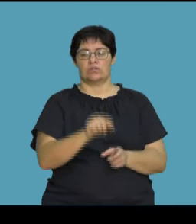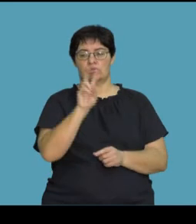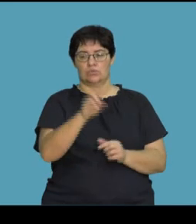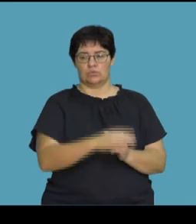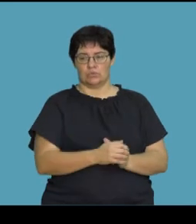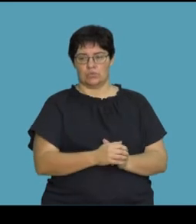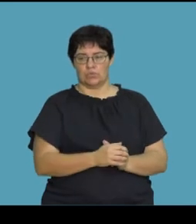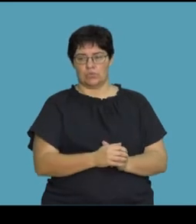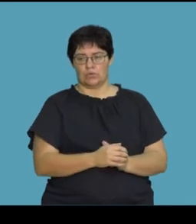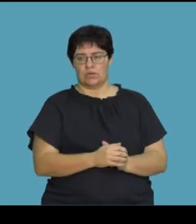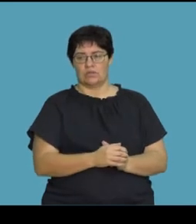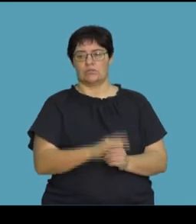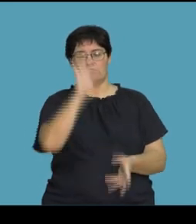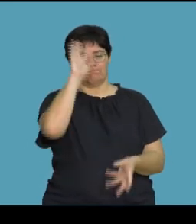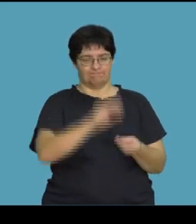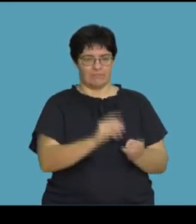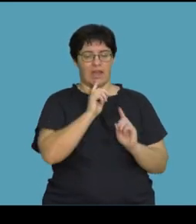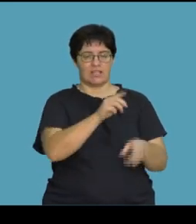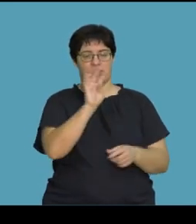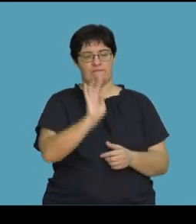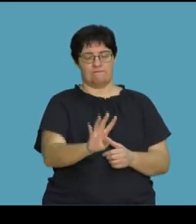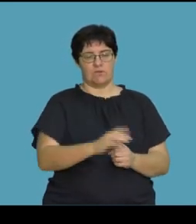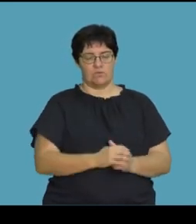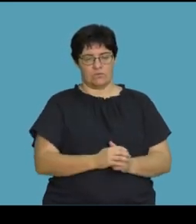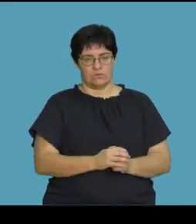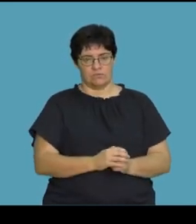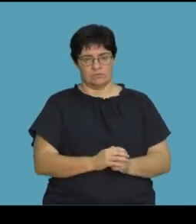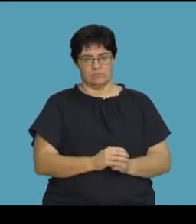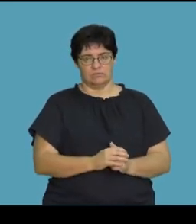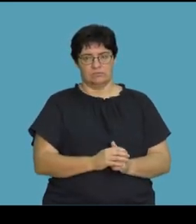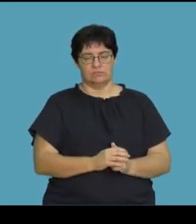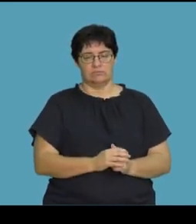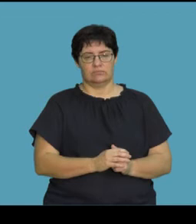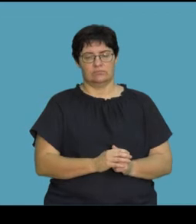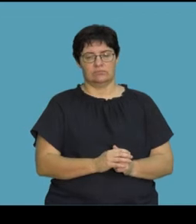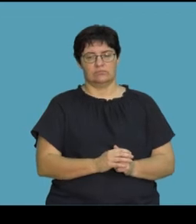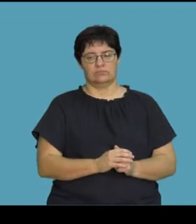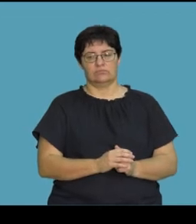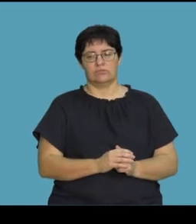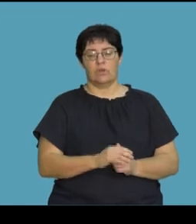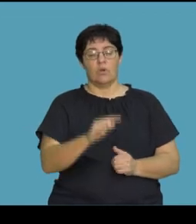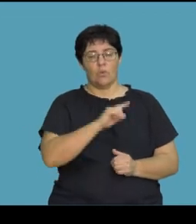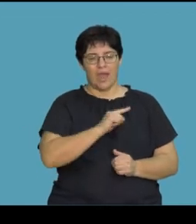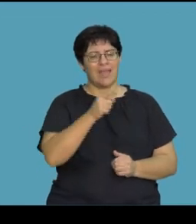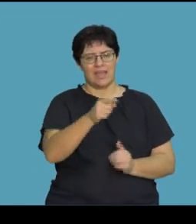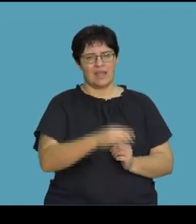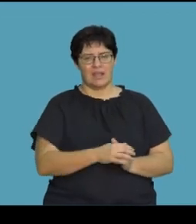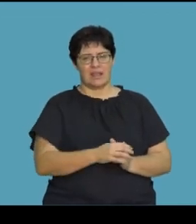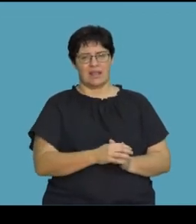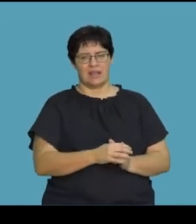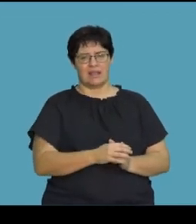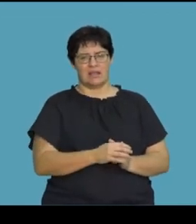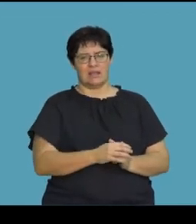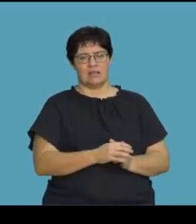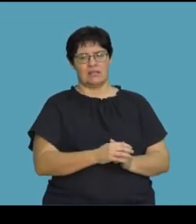as well, so I will be left with a 2 there, and then my final answer will be 4, right? And then because you guys have